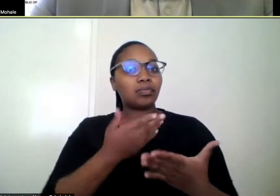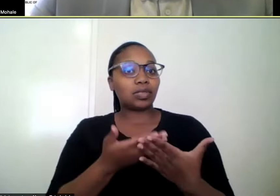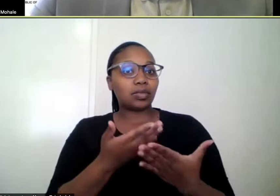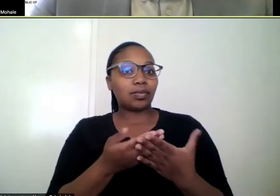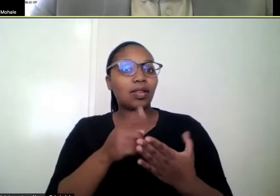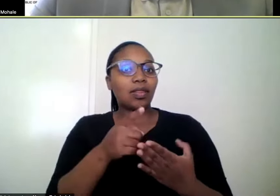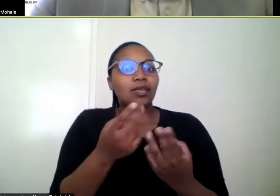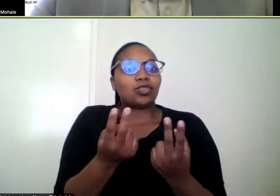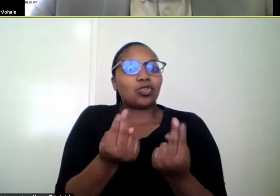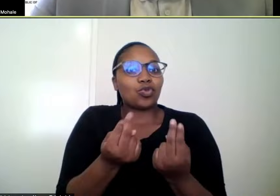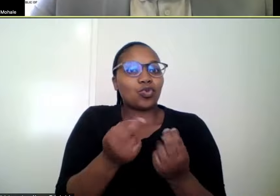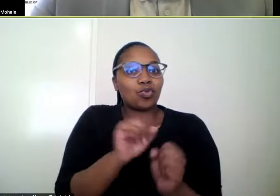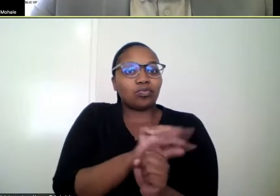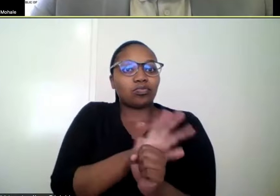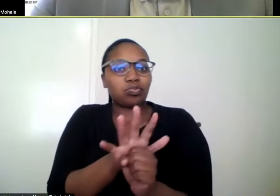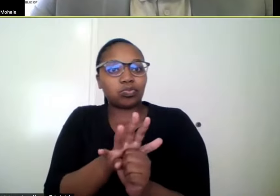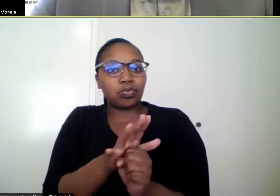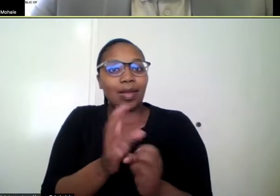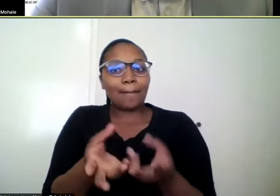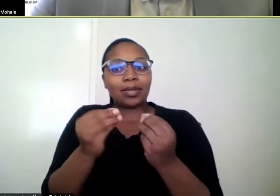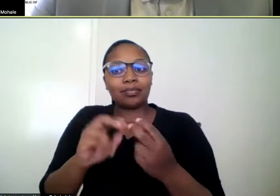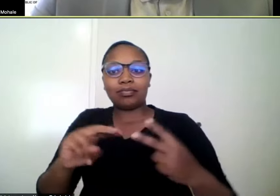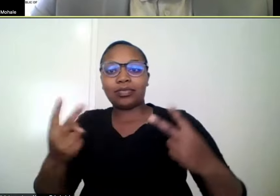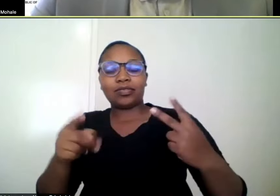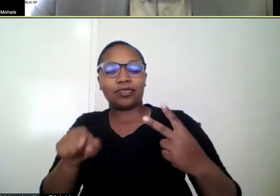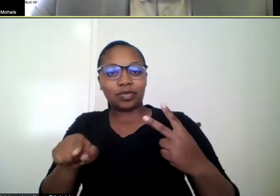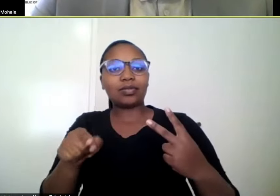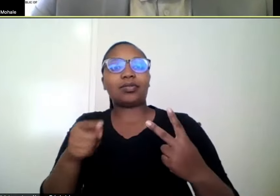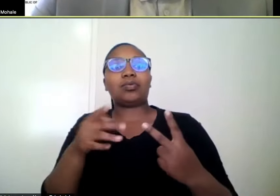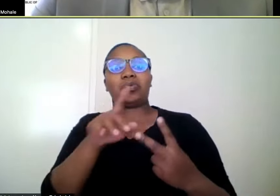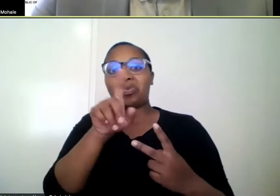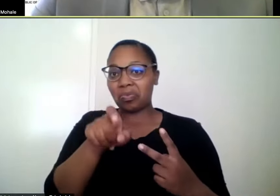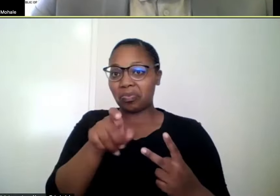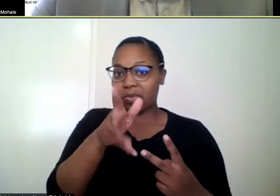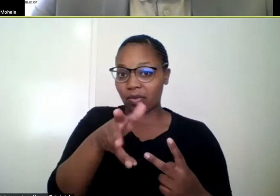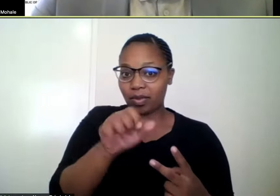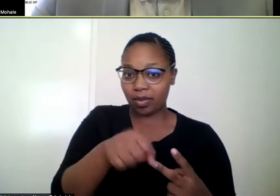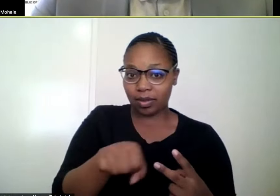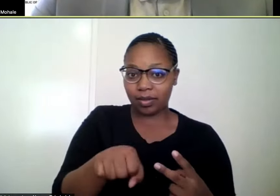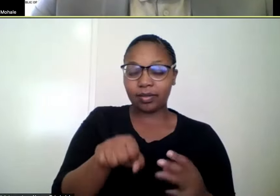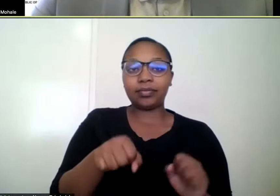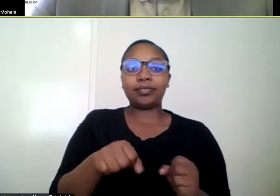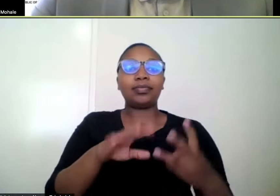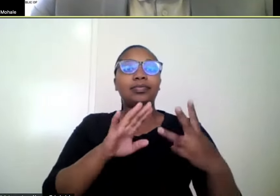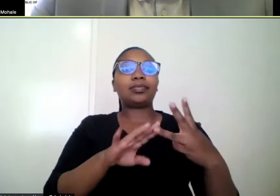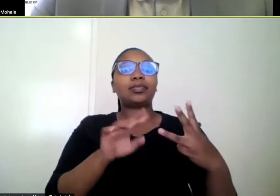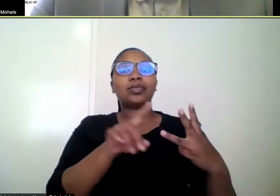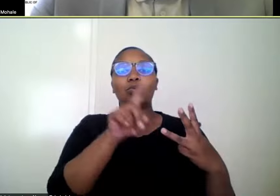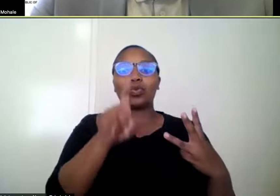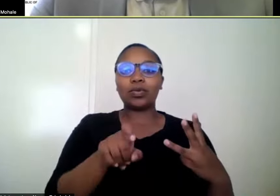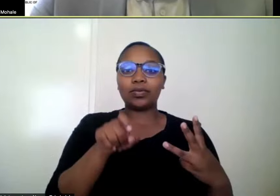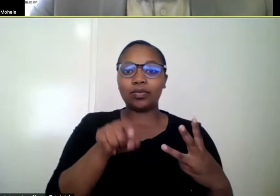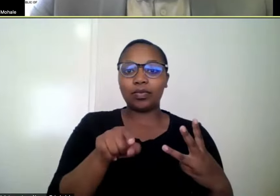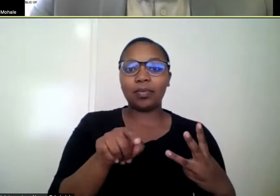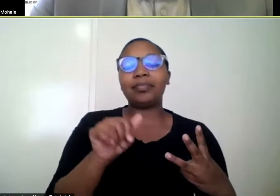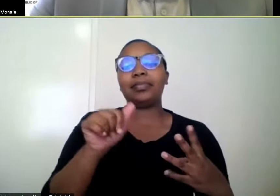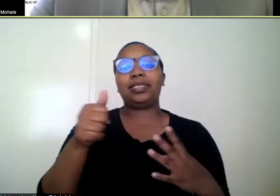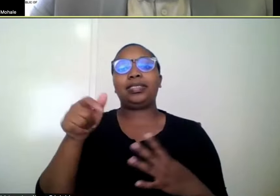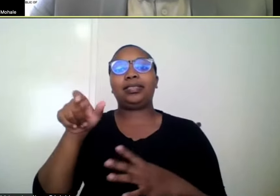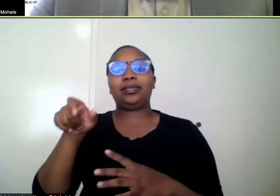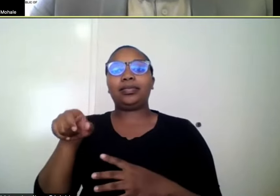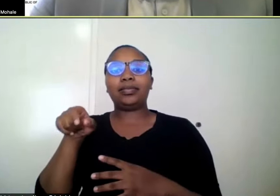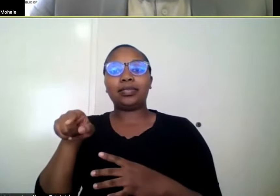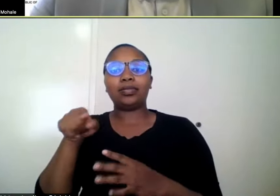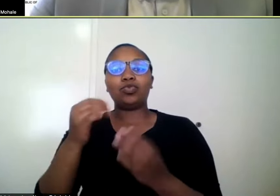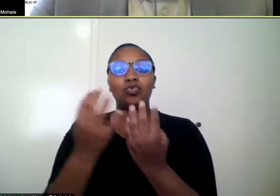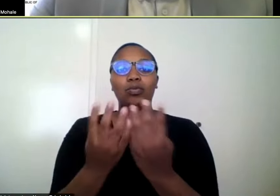question is coming from Wangi from Cape Agus to Minister and the panelist. Is the Ministry